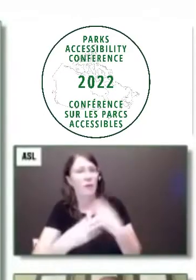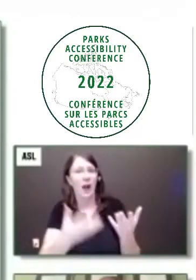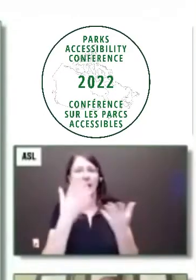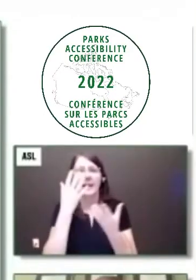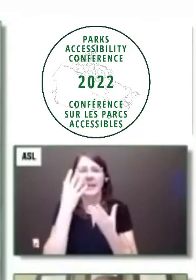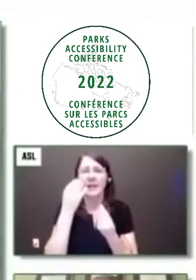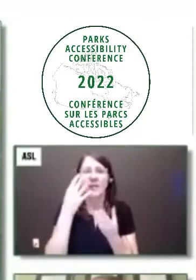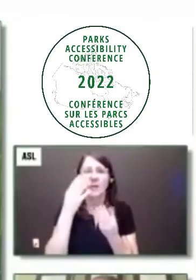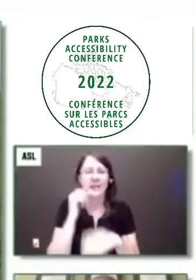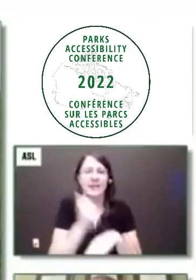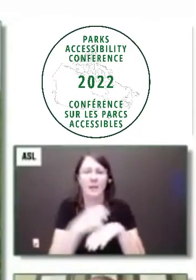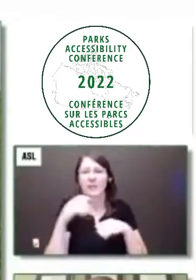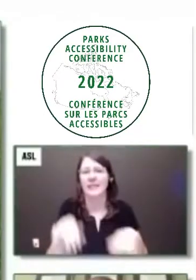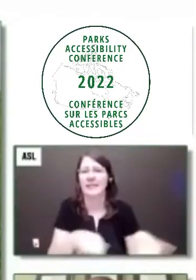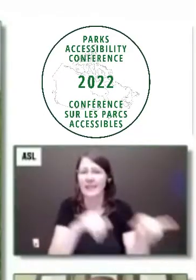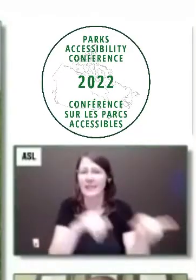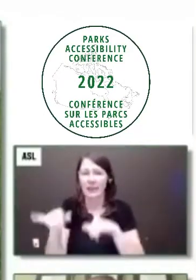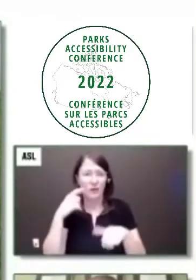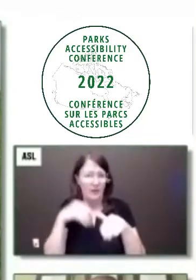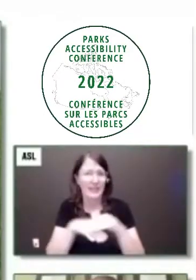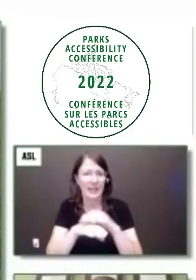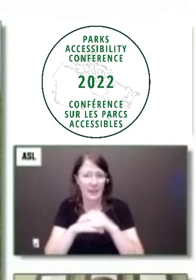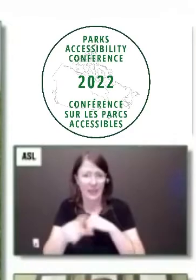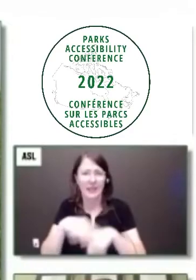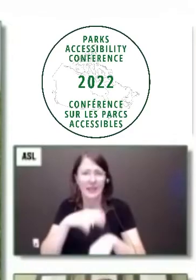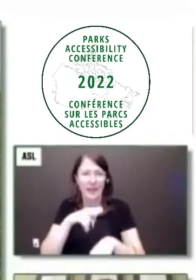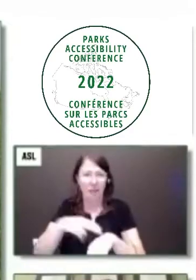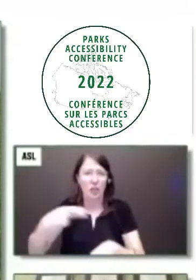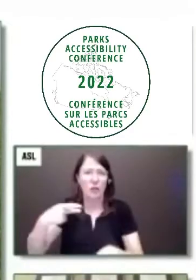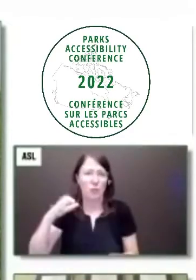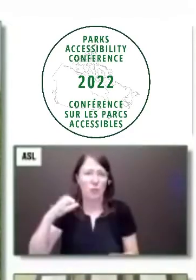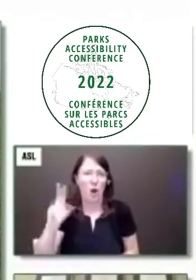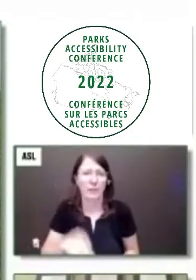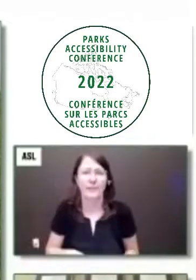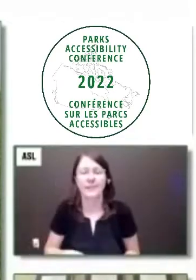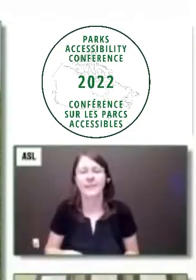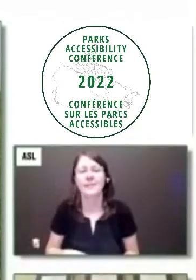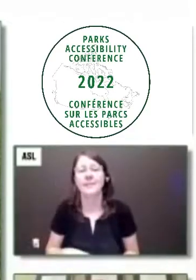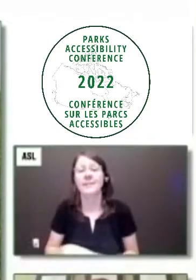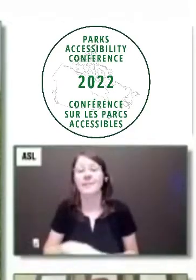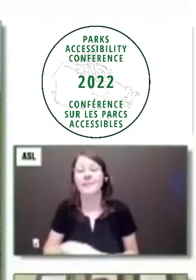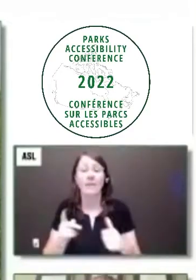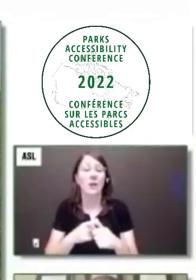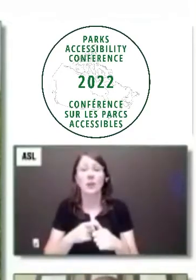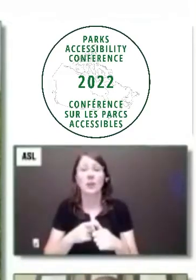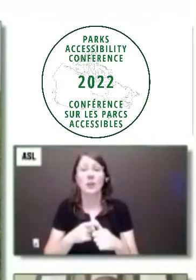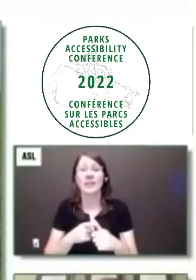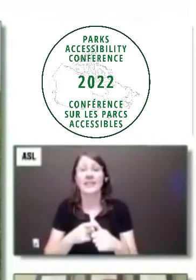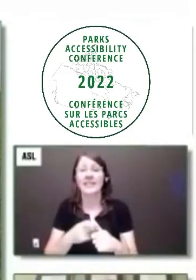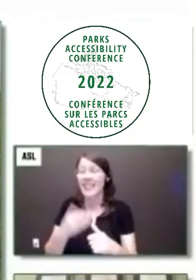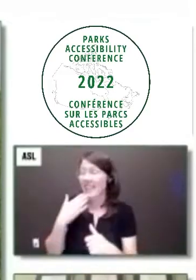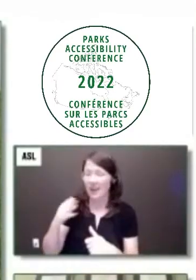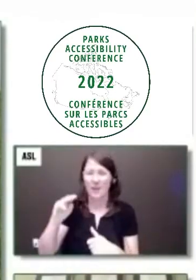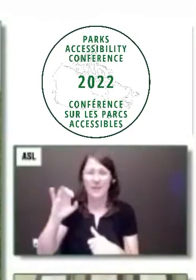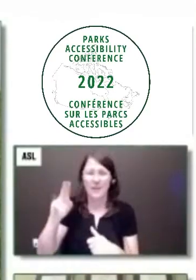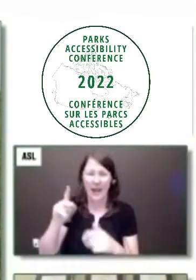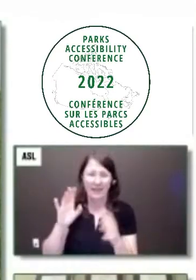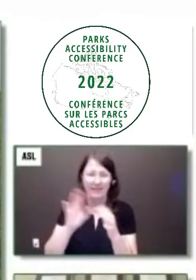Thank you, Allison. On my first slide here, I have a picture of this idyllic park that